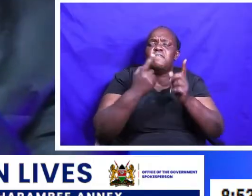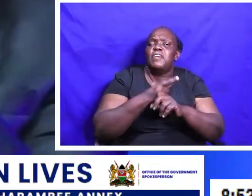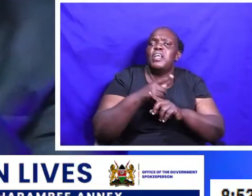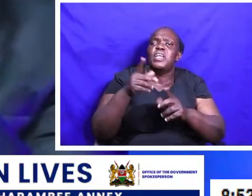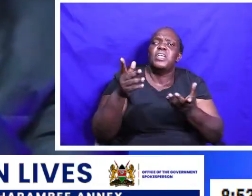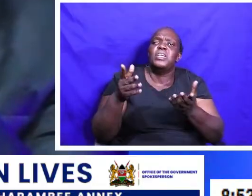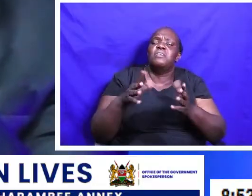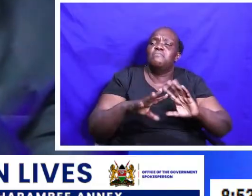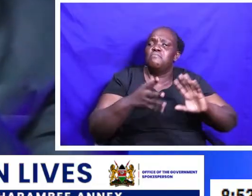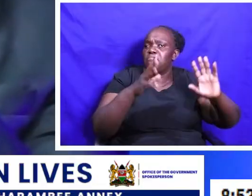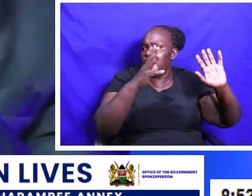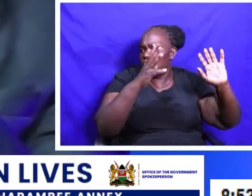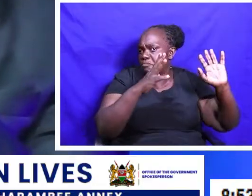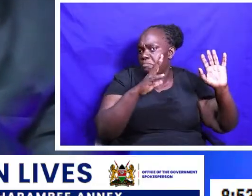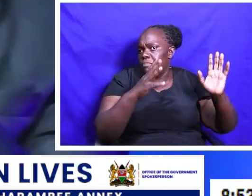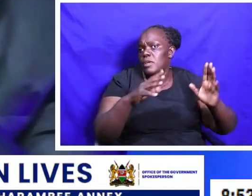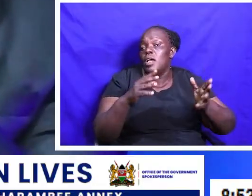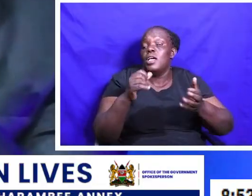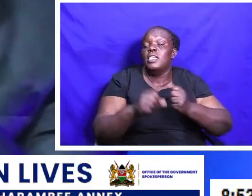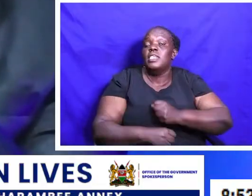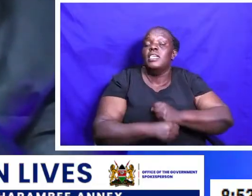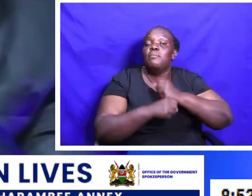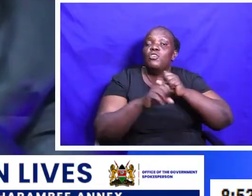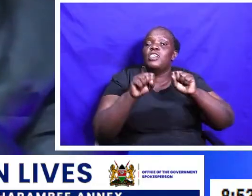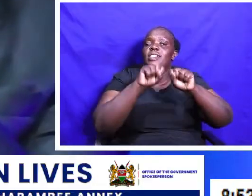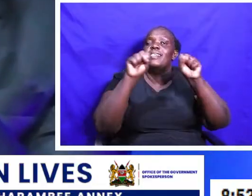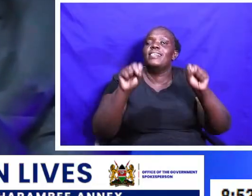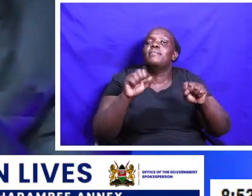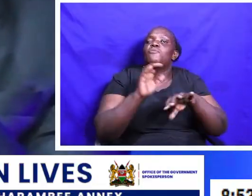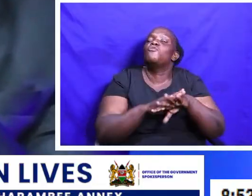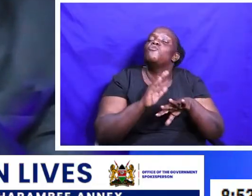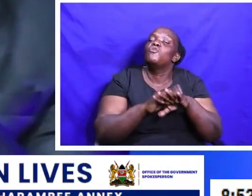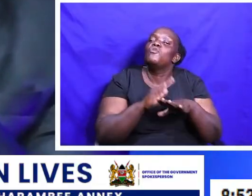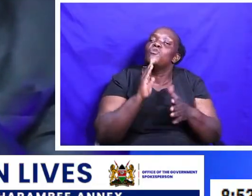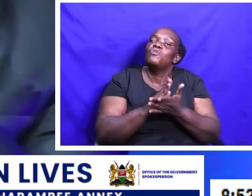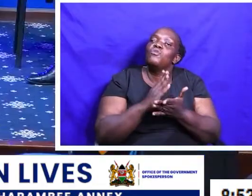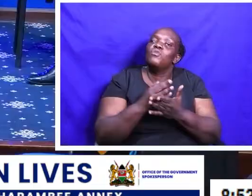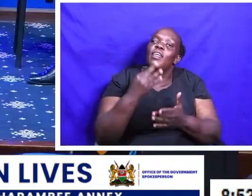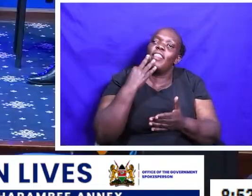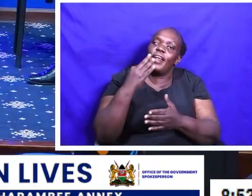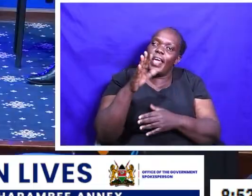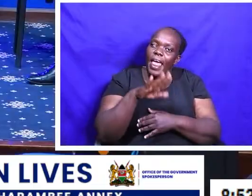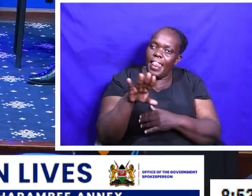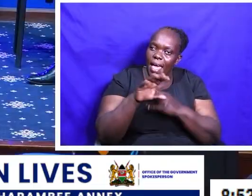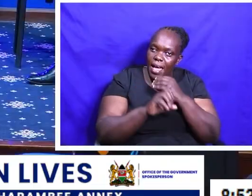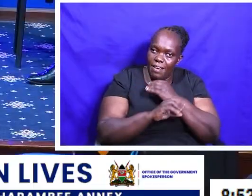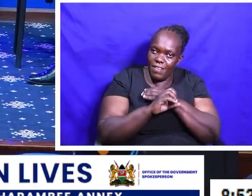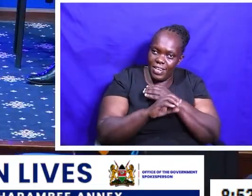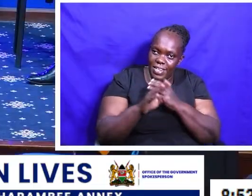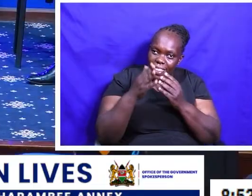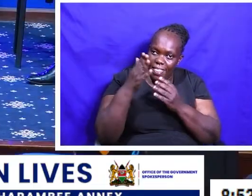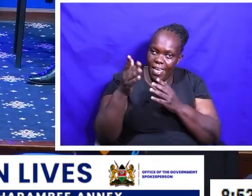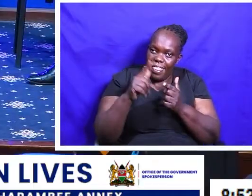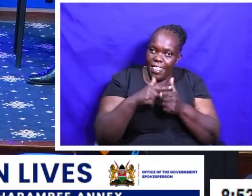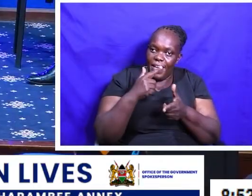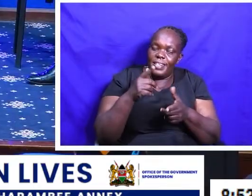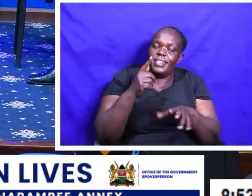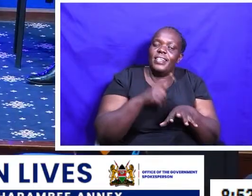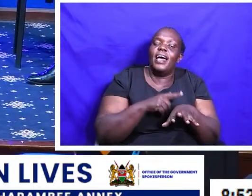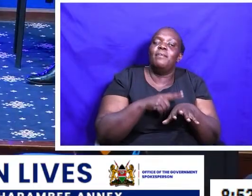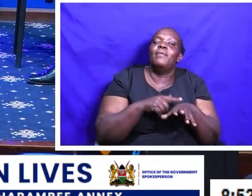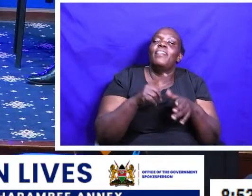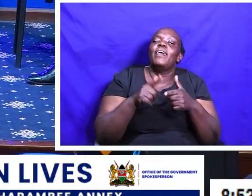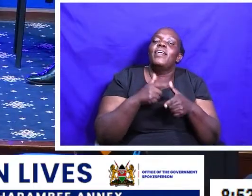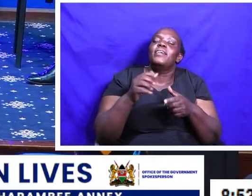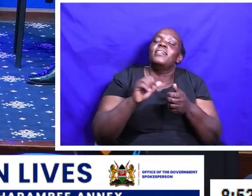different provinces. Wonderful, wonderful. Yeah. Makofi tena. Ley Support City. They just celebrated 50-year Jubilee anniversary. Now, let's keep it there in the K because